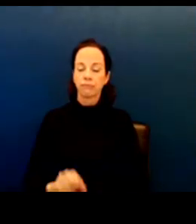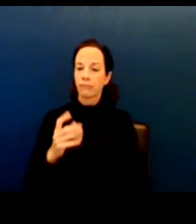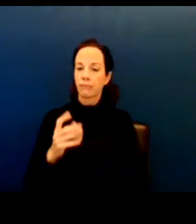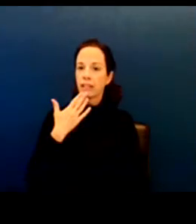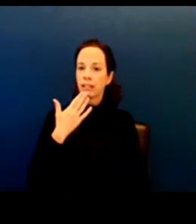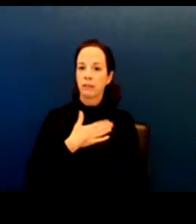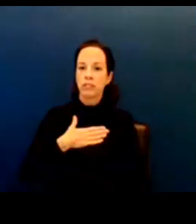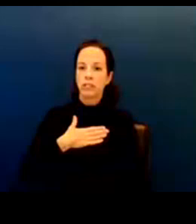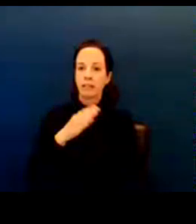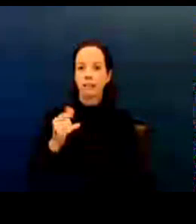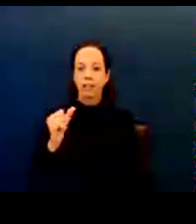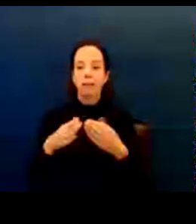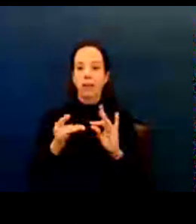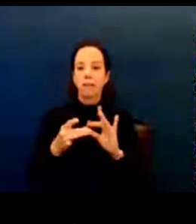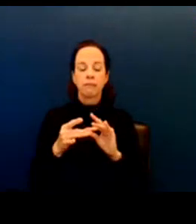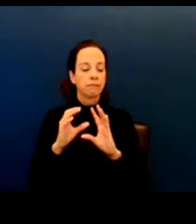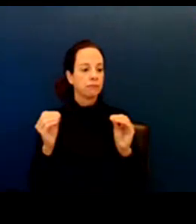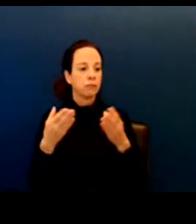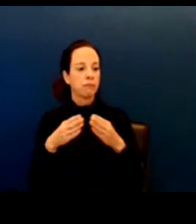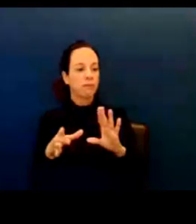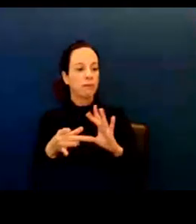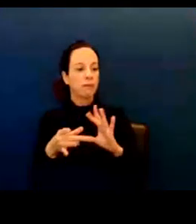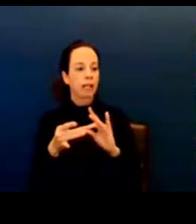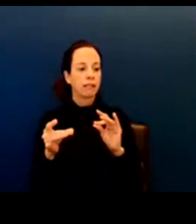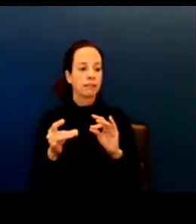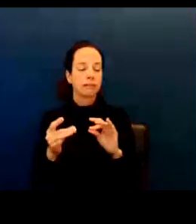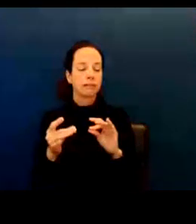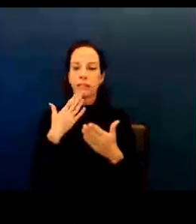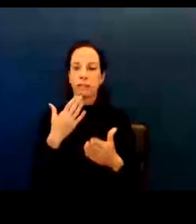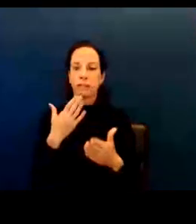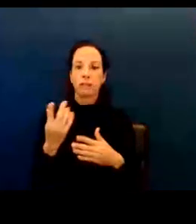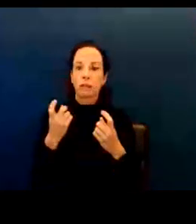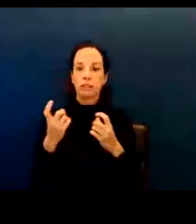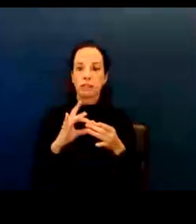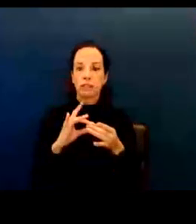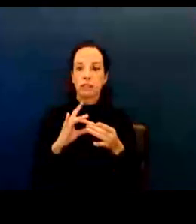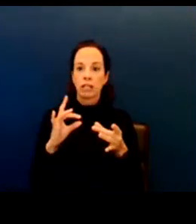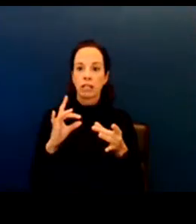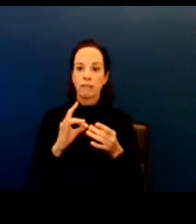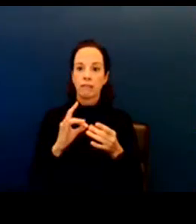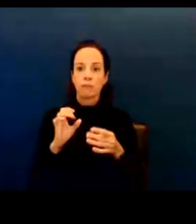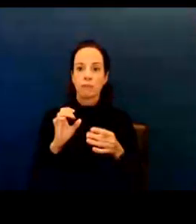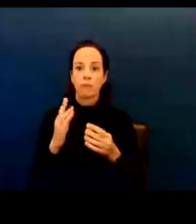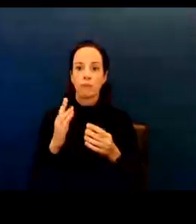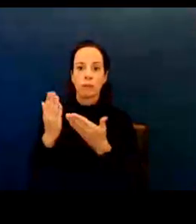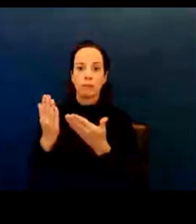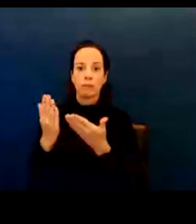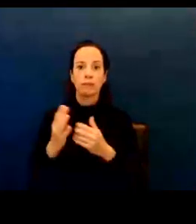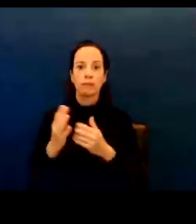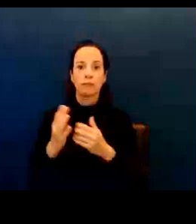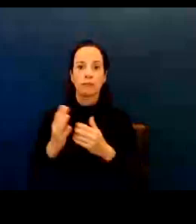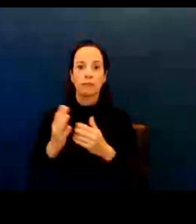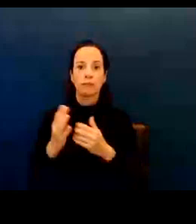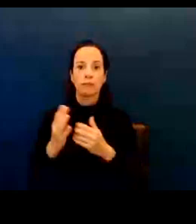Any public comment? There is no public comment. Thank you. Thank you. Question, comment, or a motion from the dais? So moved